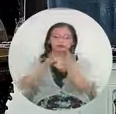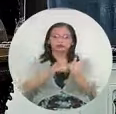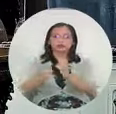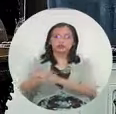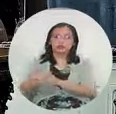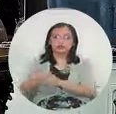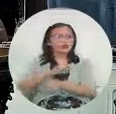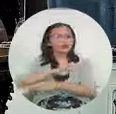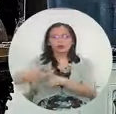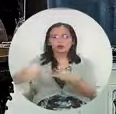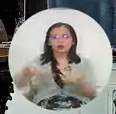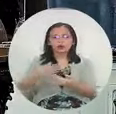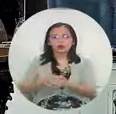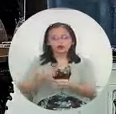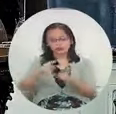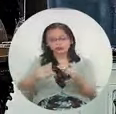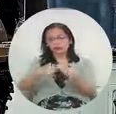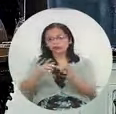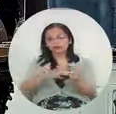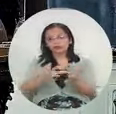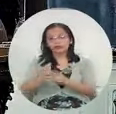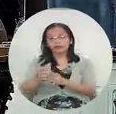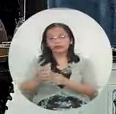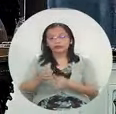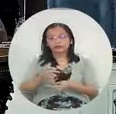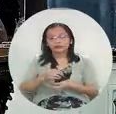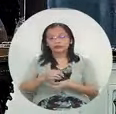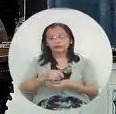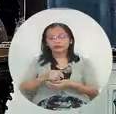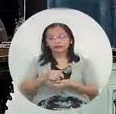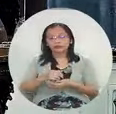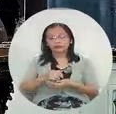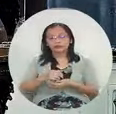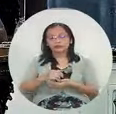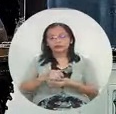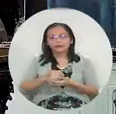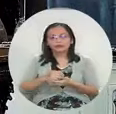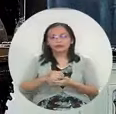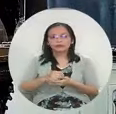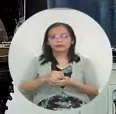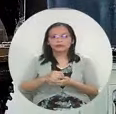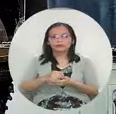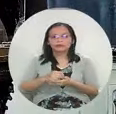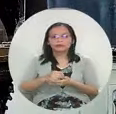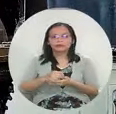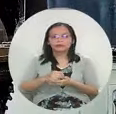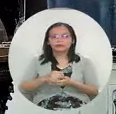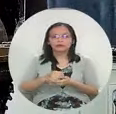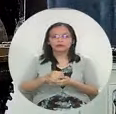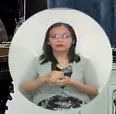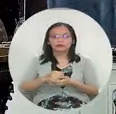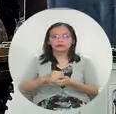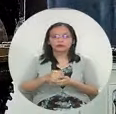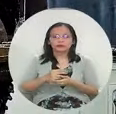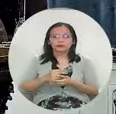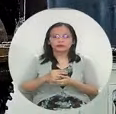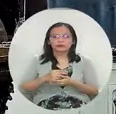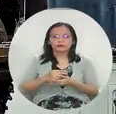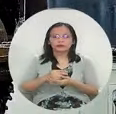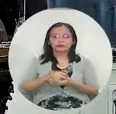They are all the same. And we think that we make our own message. No, my friend. We do not make our message. We only